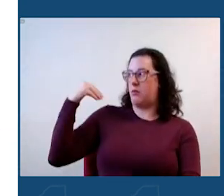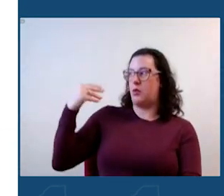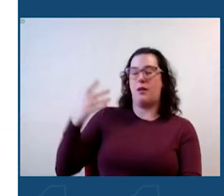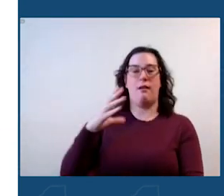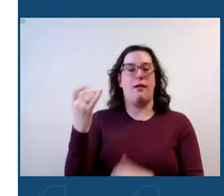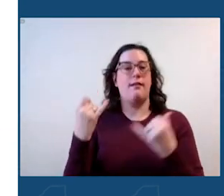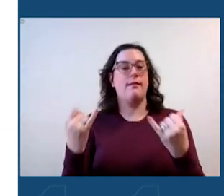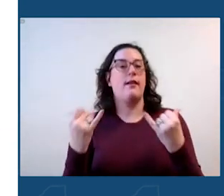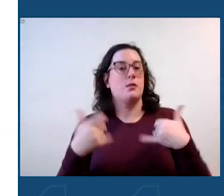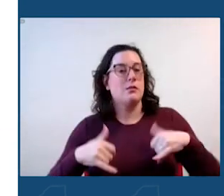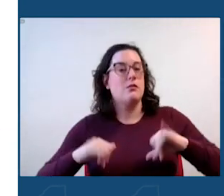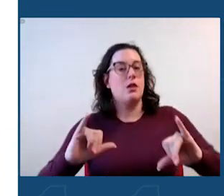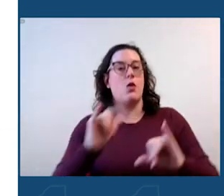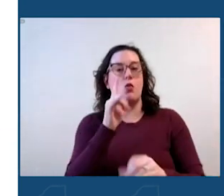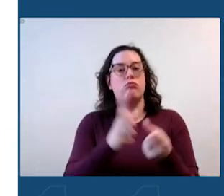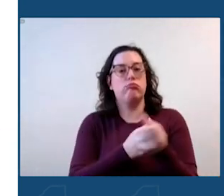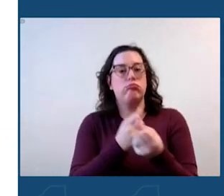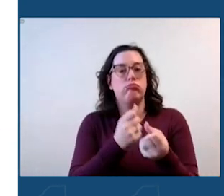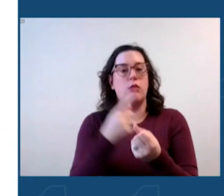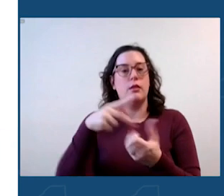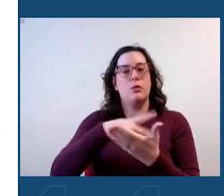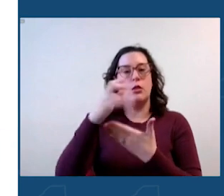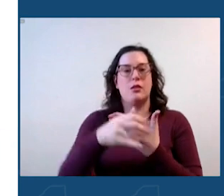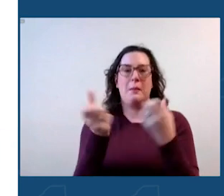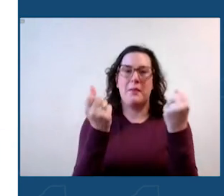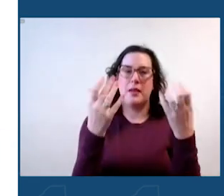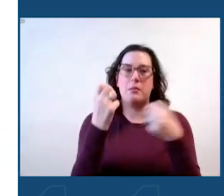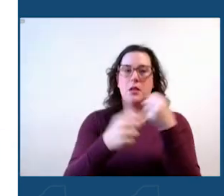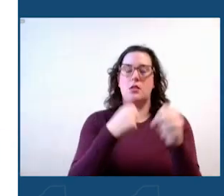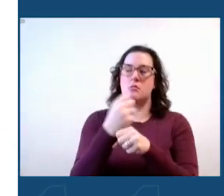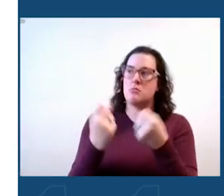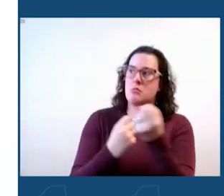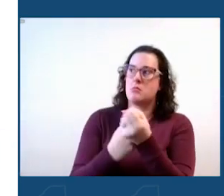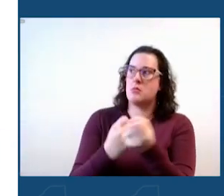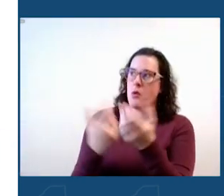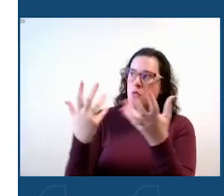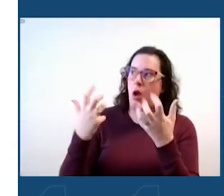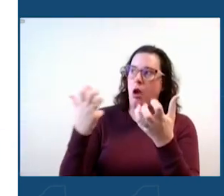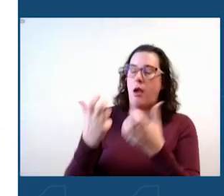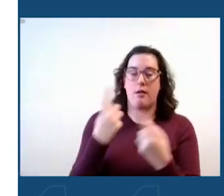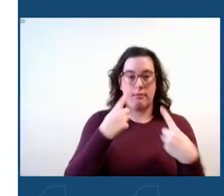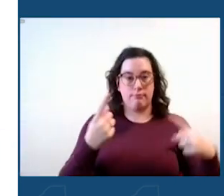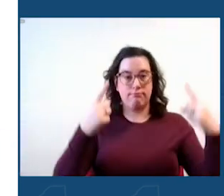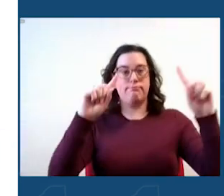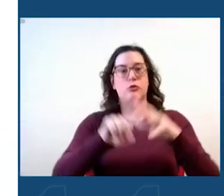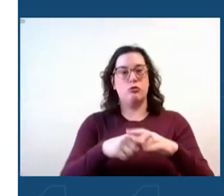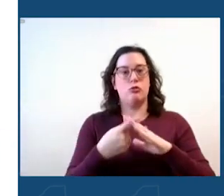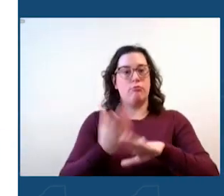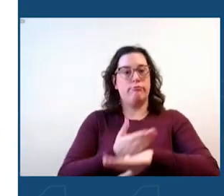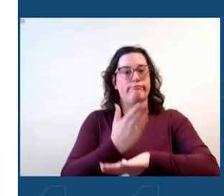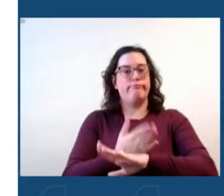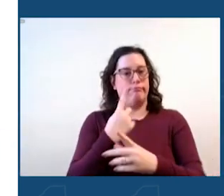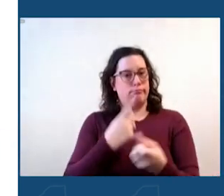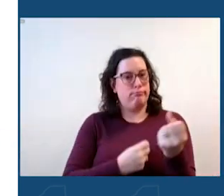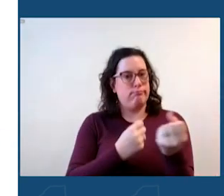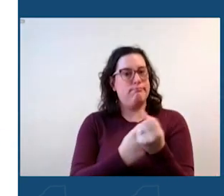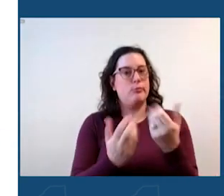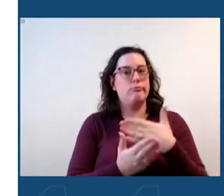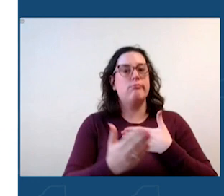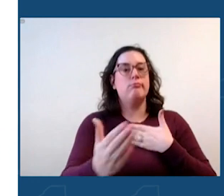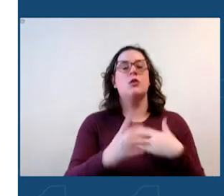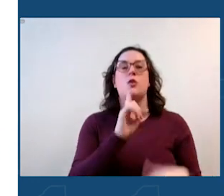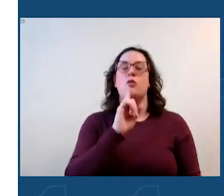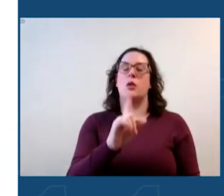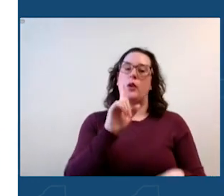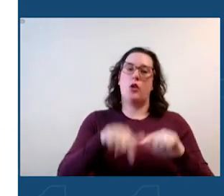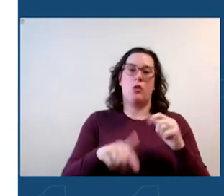who advocated for this project for many years and who supported the project once it was underway. We could not have done it without